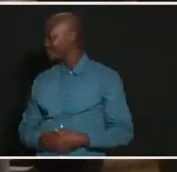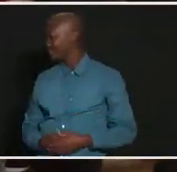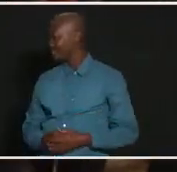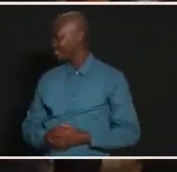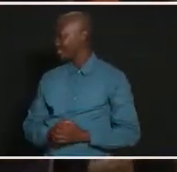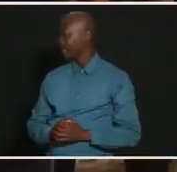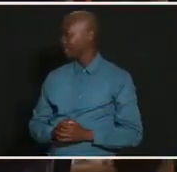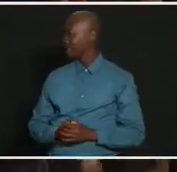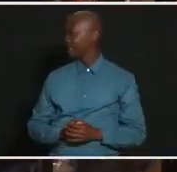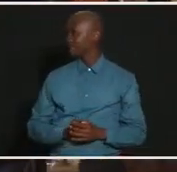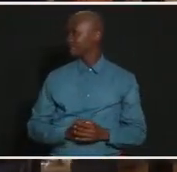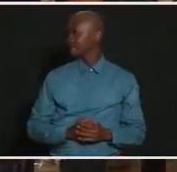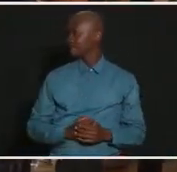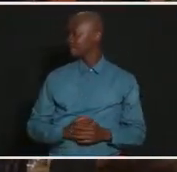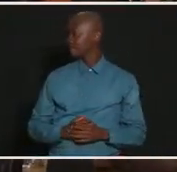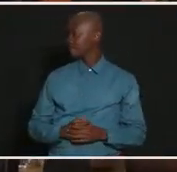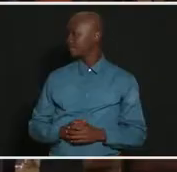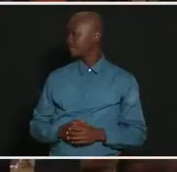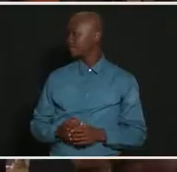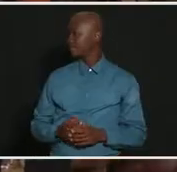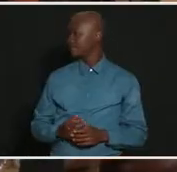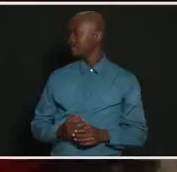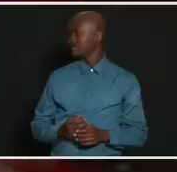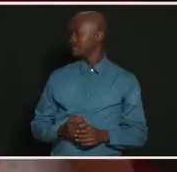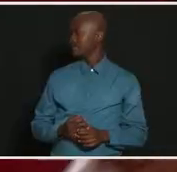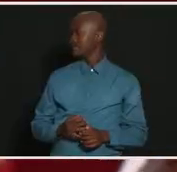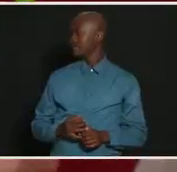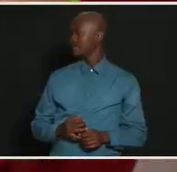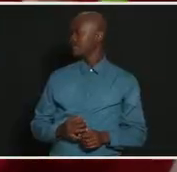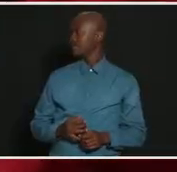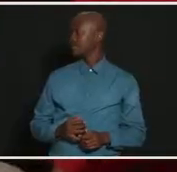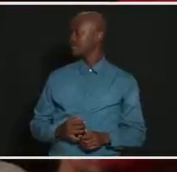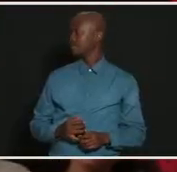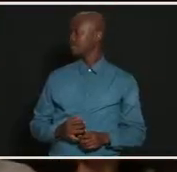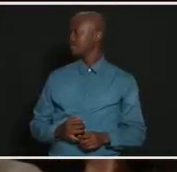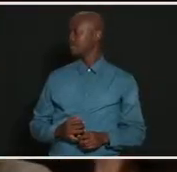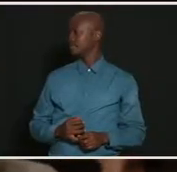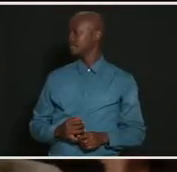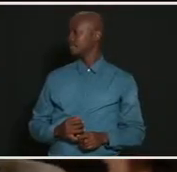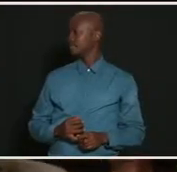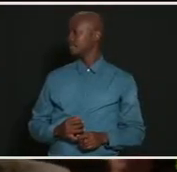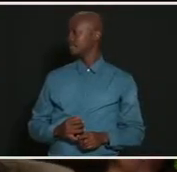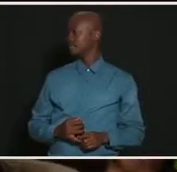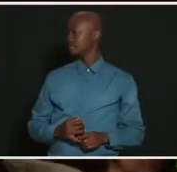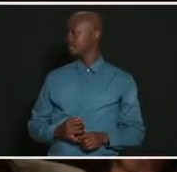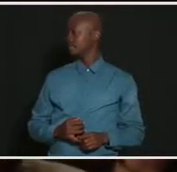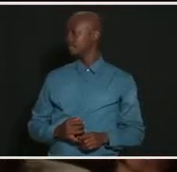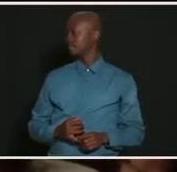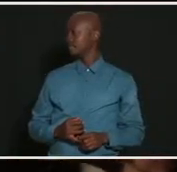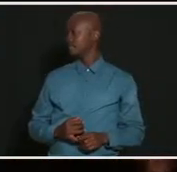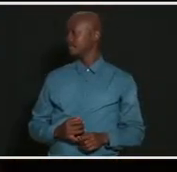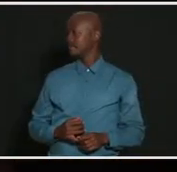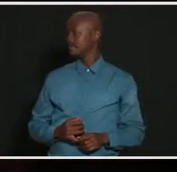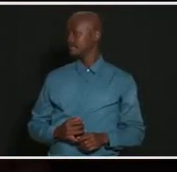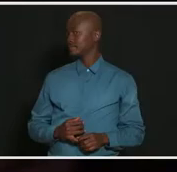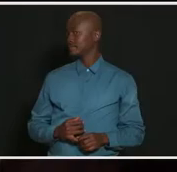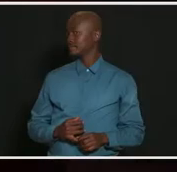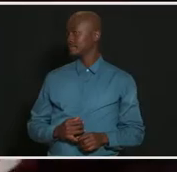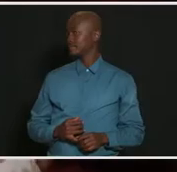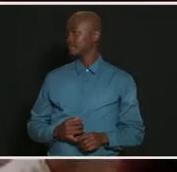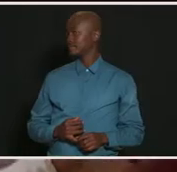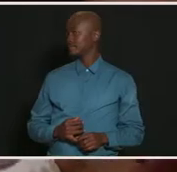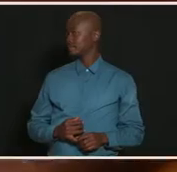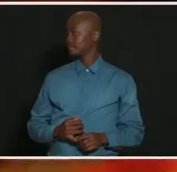we can fill in the forms there are they still there the forms yeah we can bring them those who